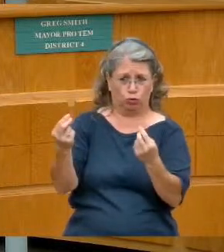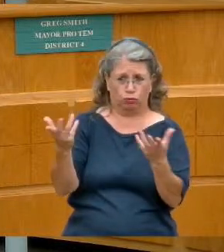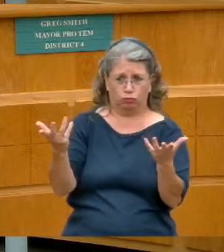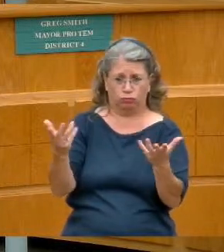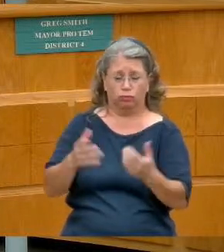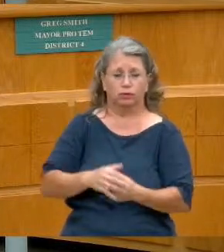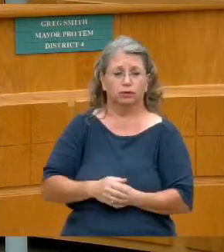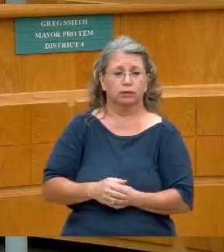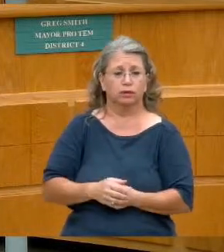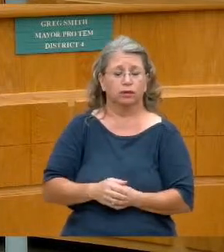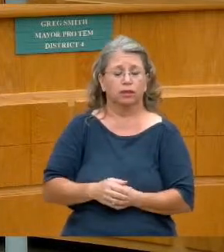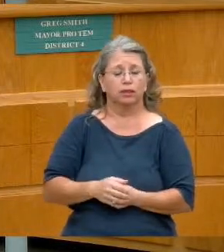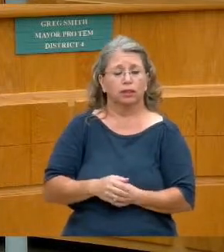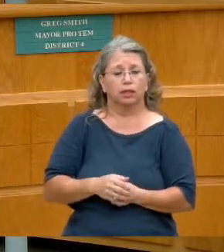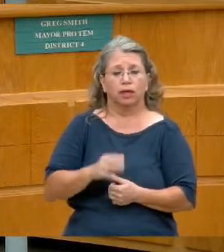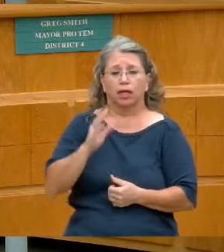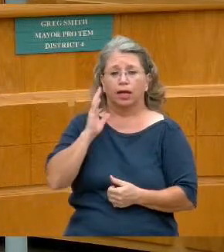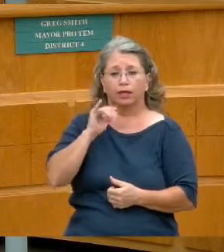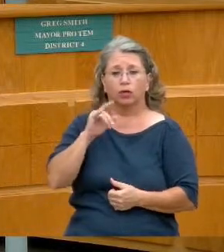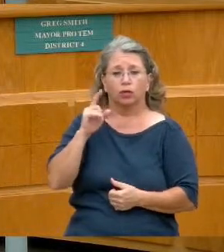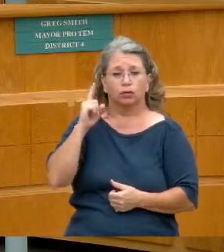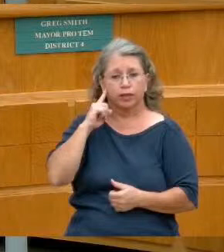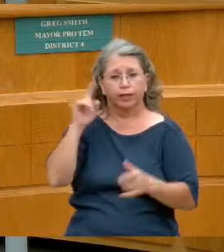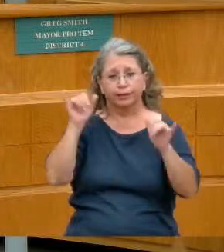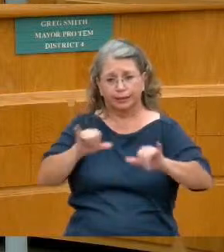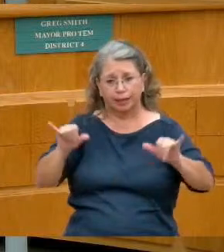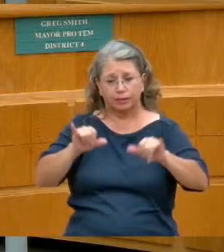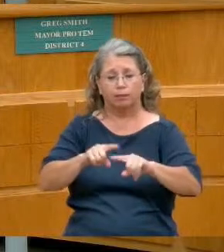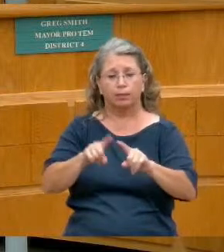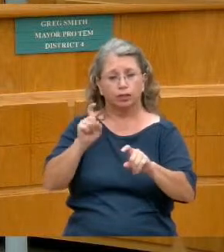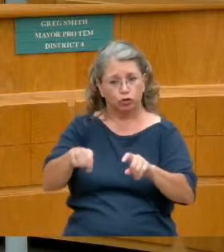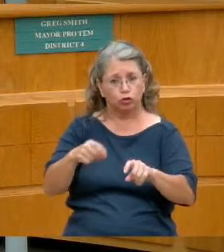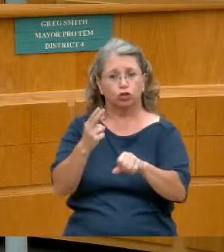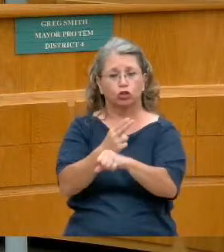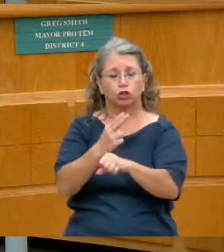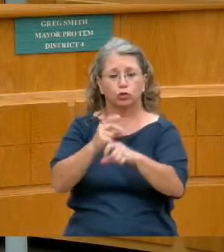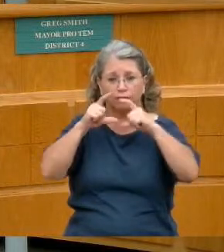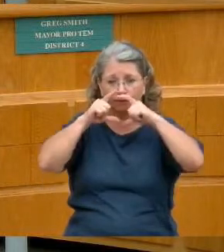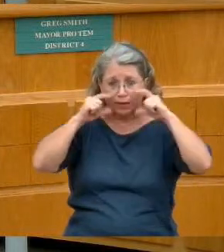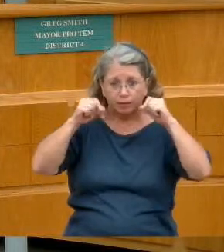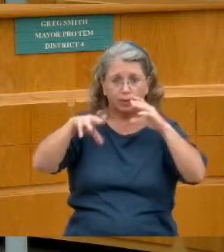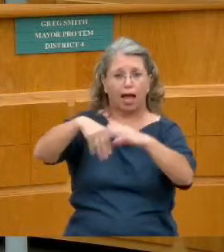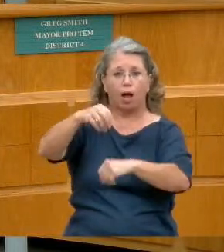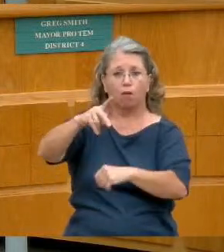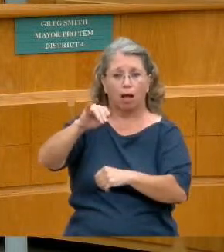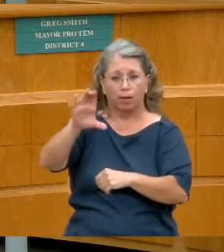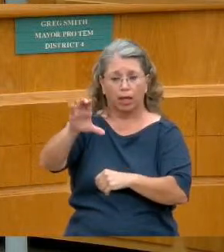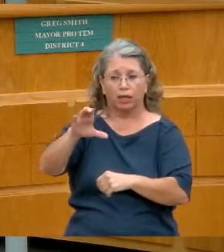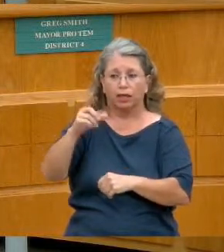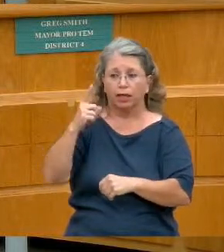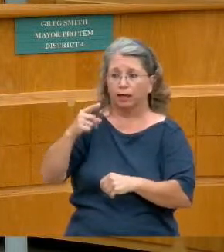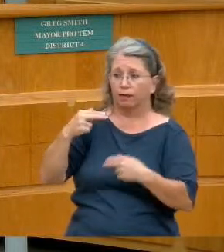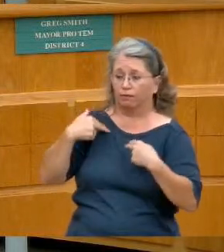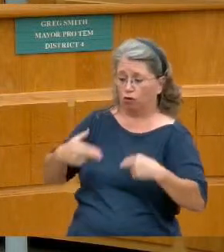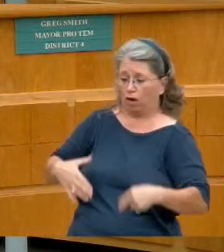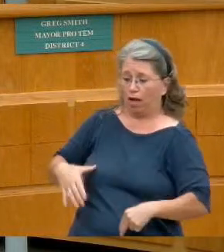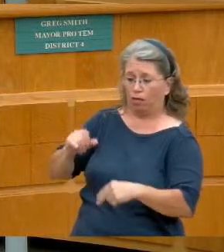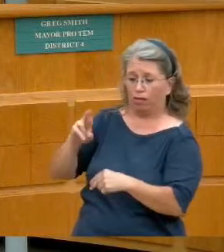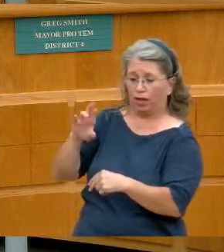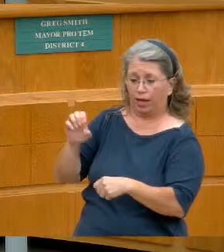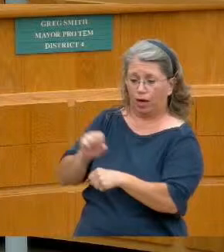a little bit. You should wear face coverings in public. I read a publication today that said for a healthcare worker, they're 80% less